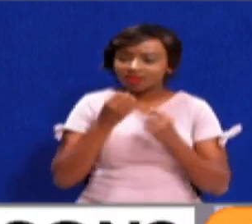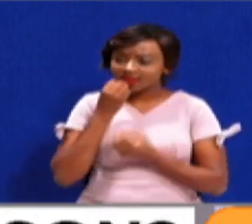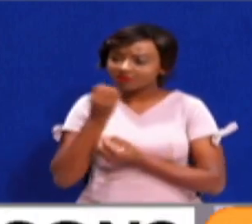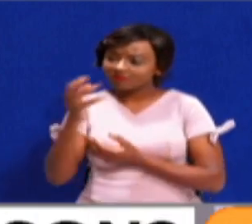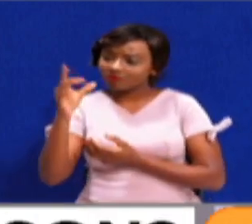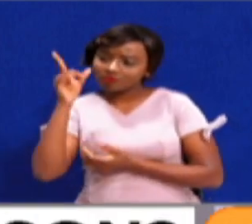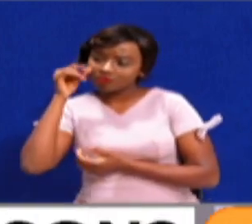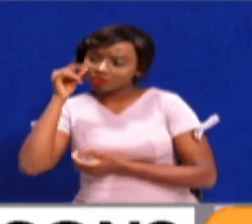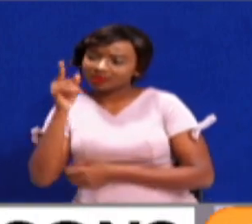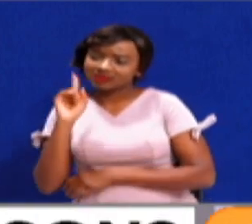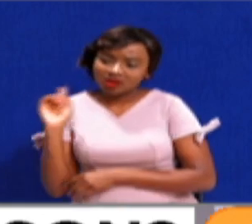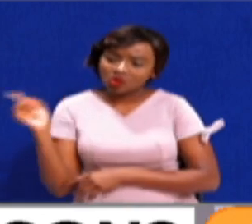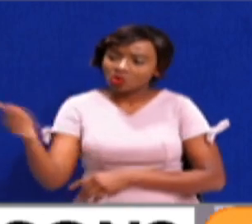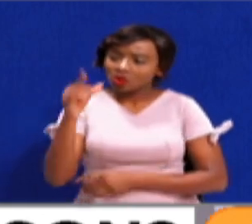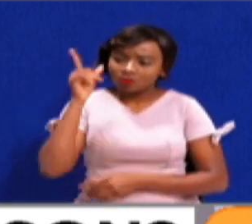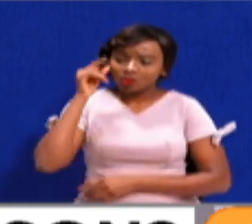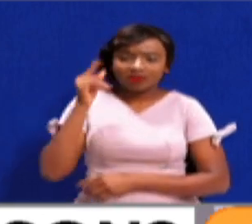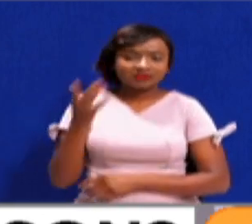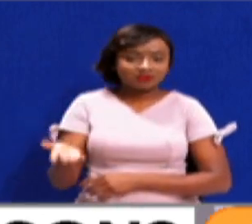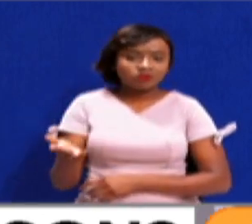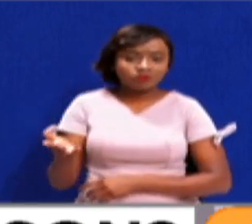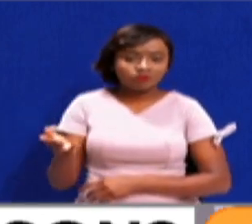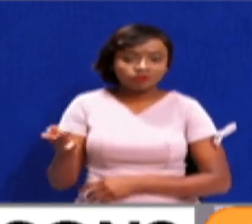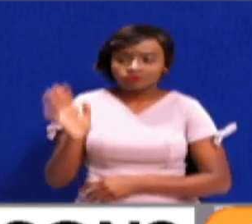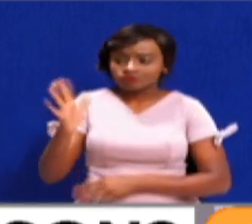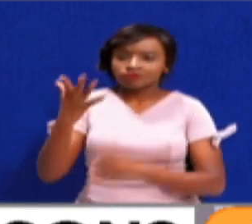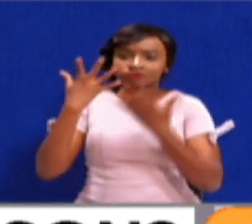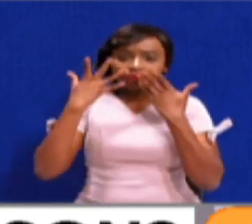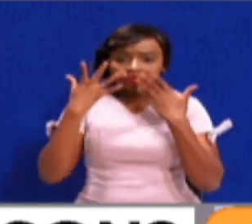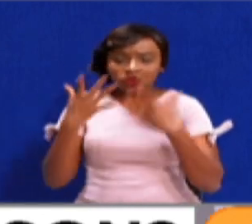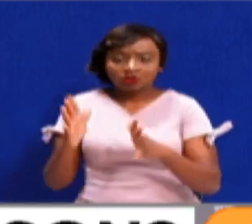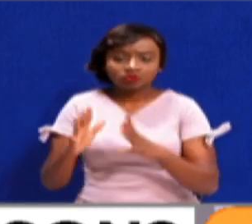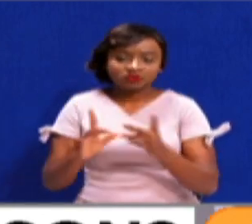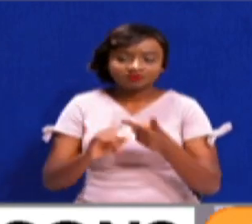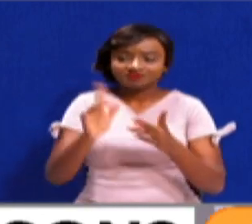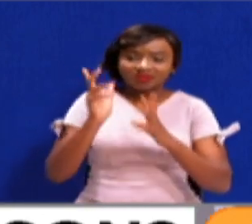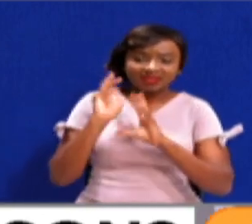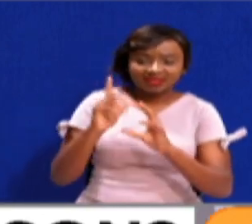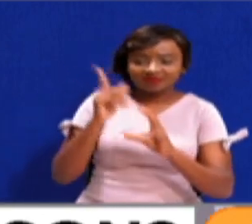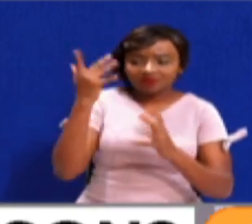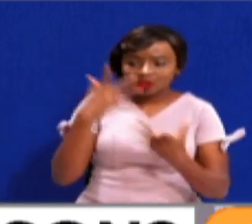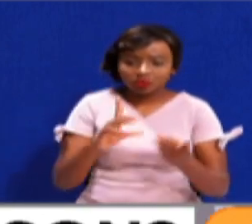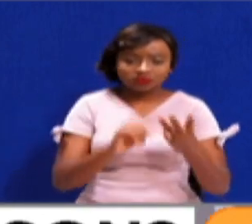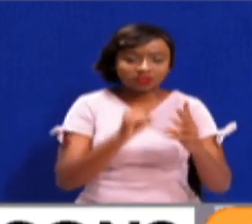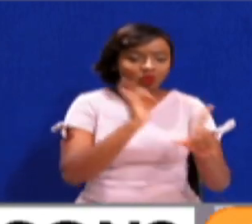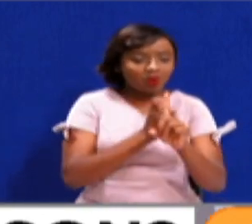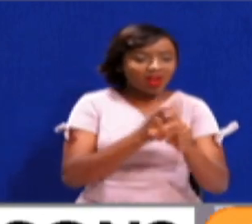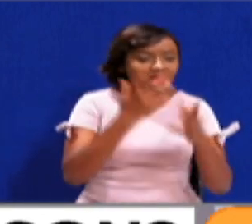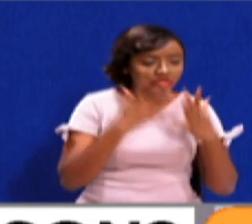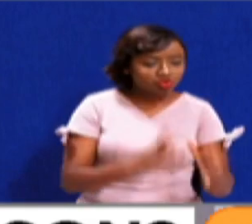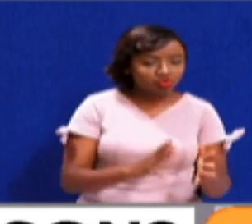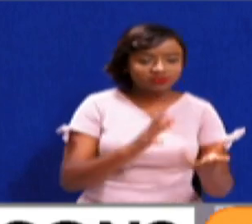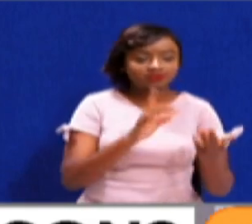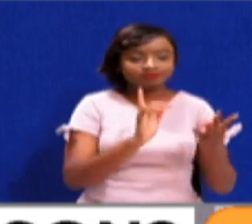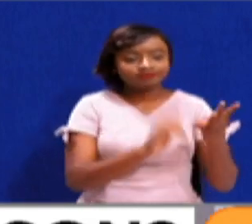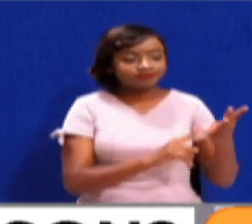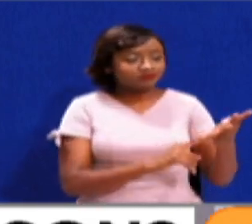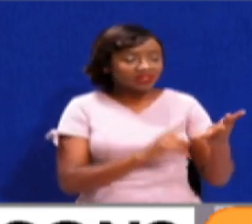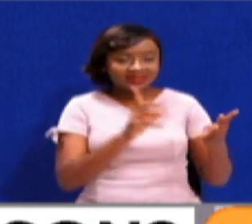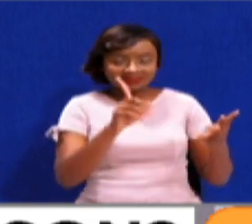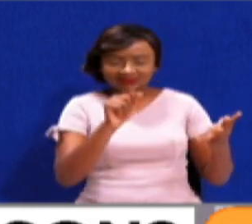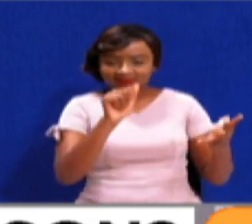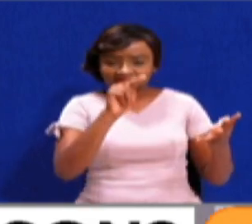how almost the entire coast, Mombasa was losing, Kilifi was losing, Kwale was losing, Tana River was losing.